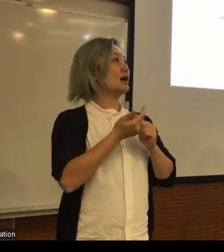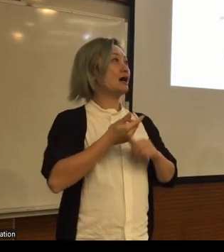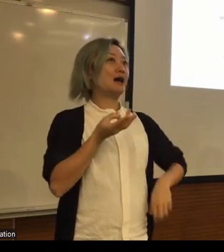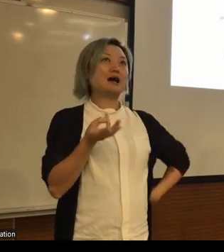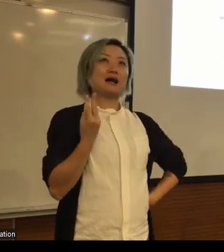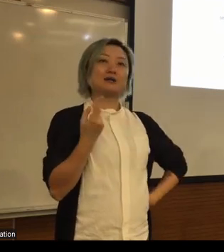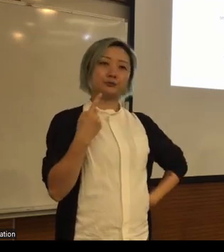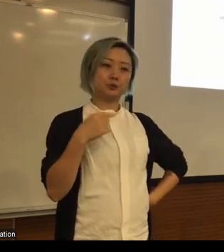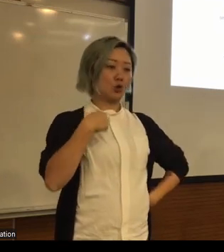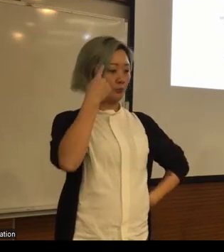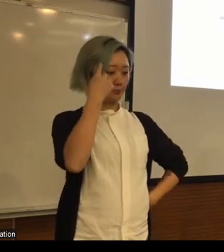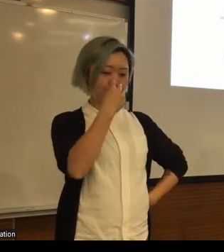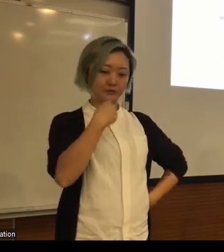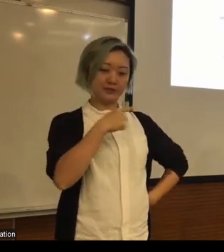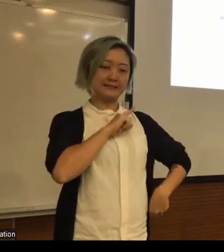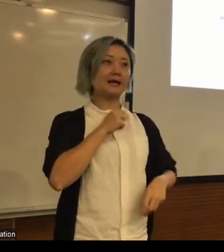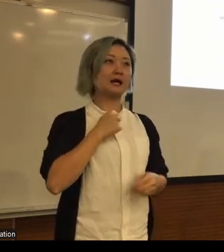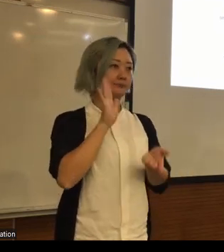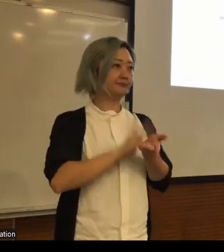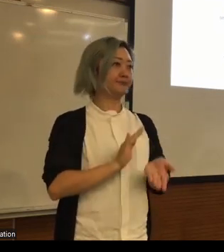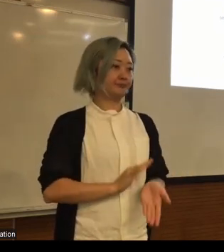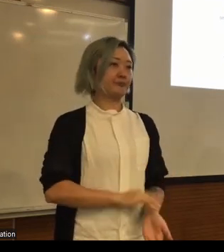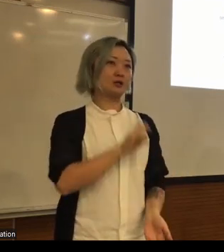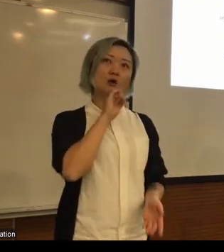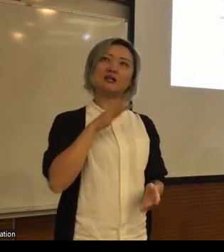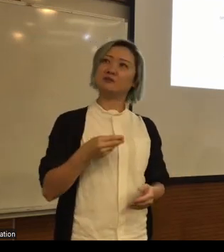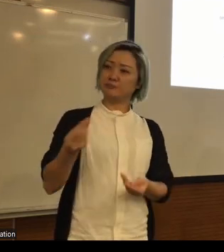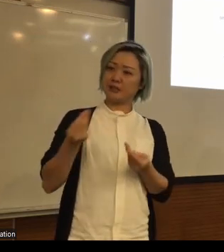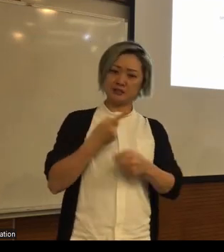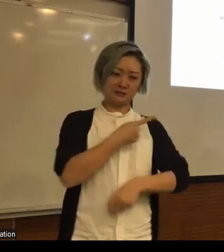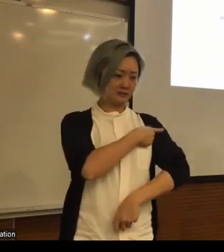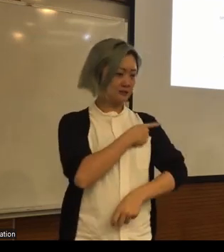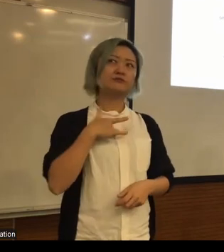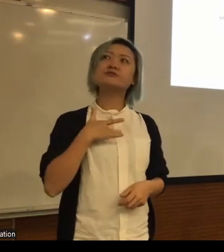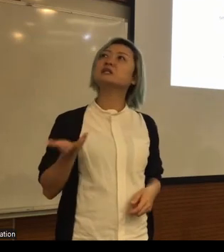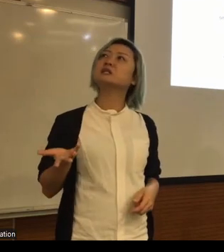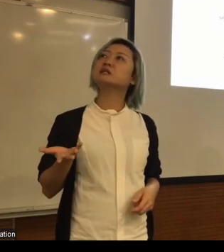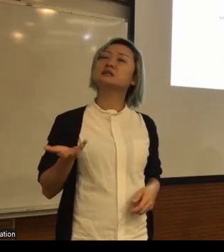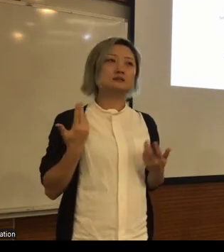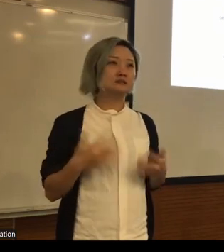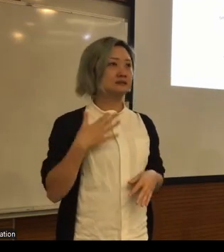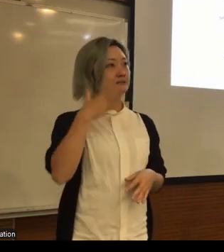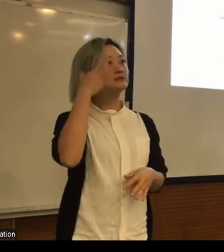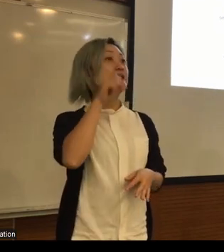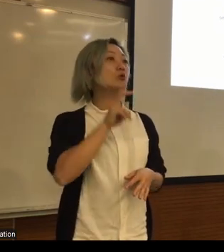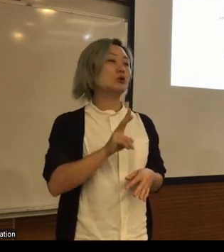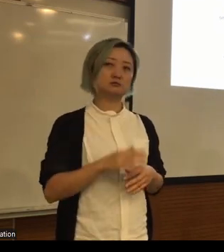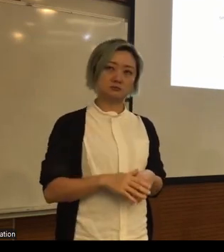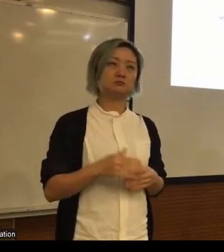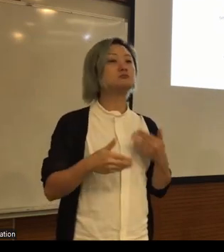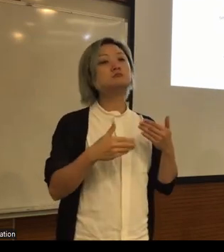fraud. I'm not good enough, and yet they gave me the degree. And then I realized it's not